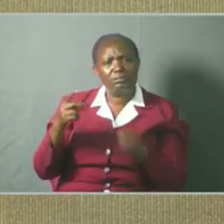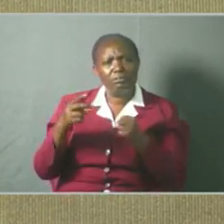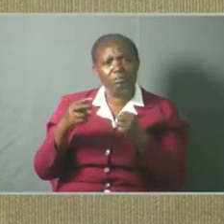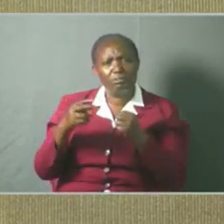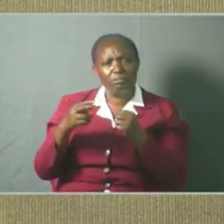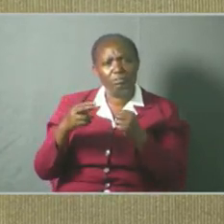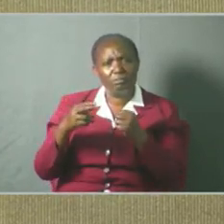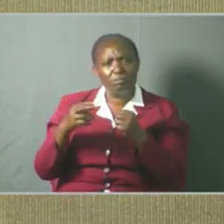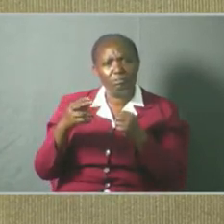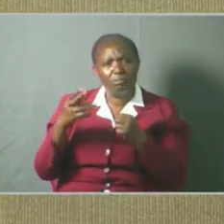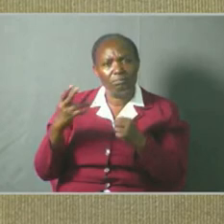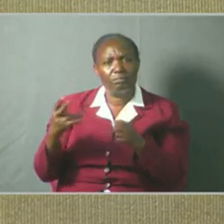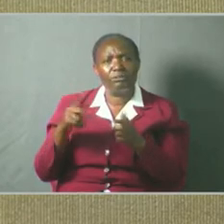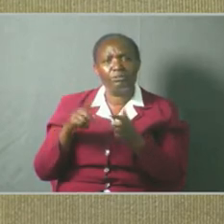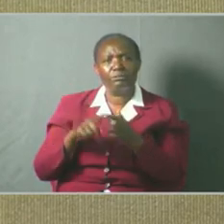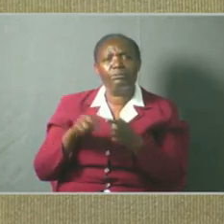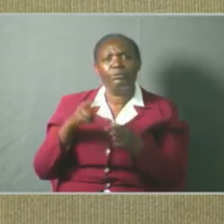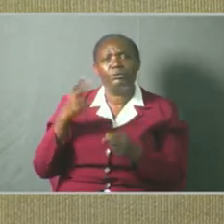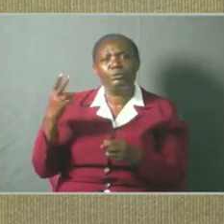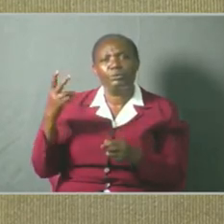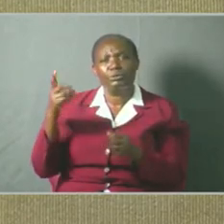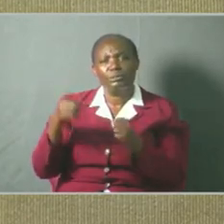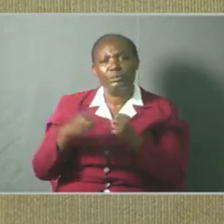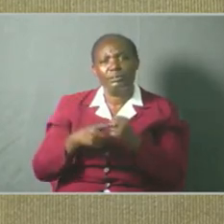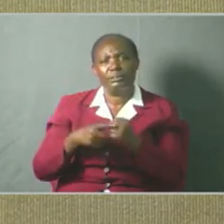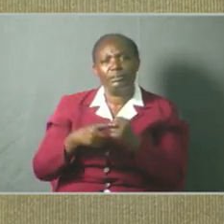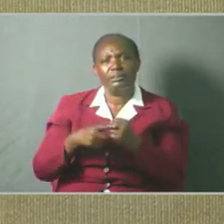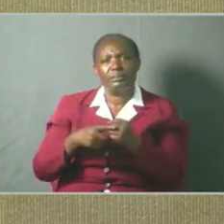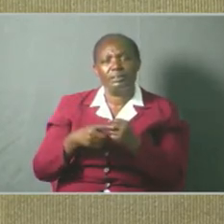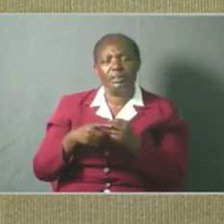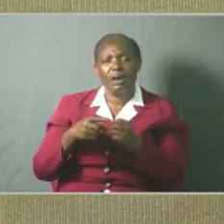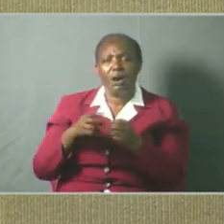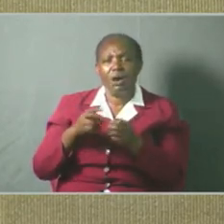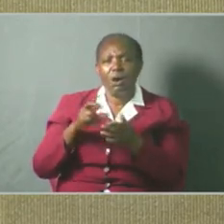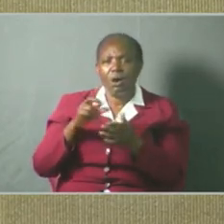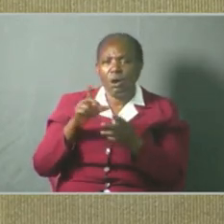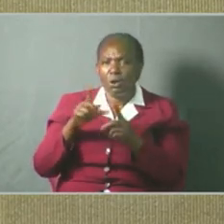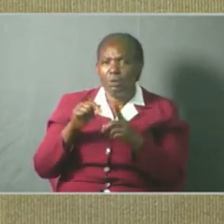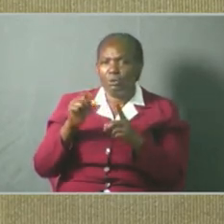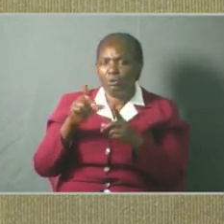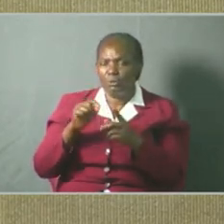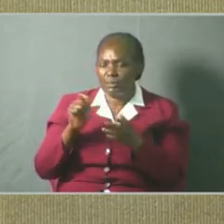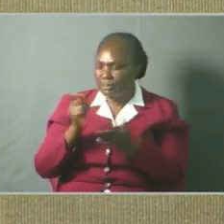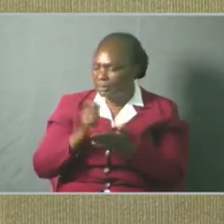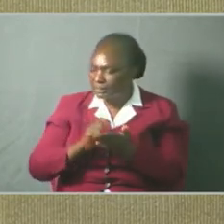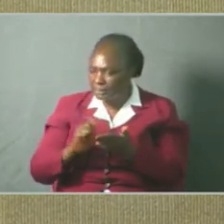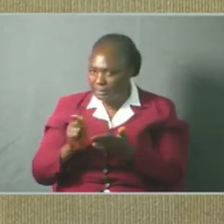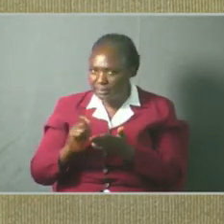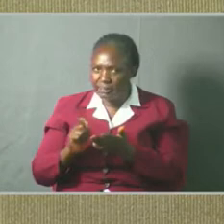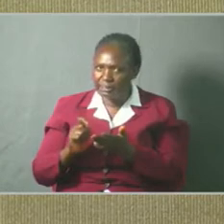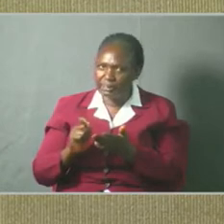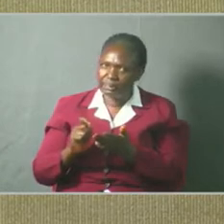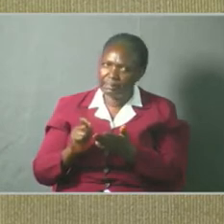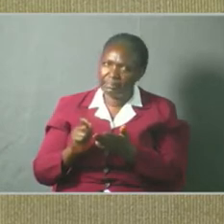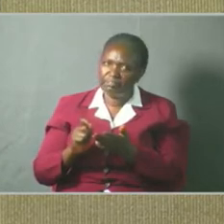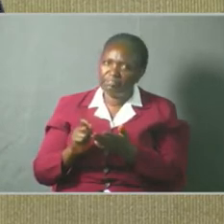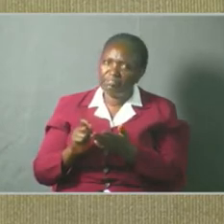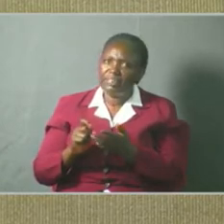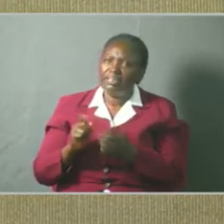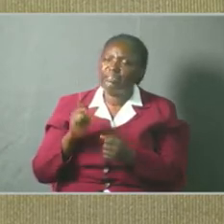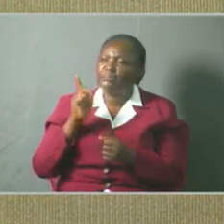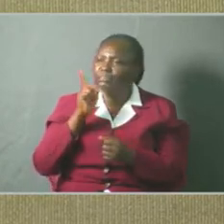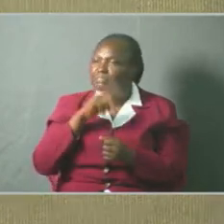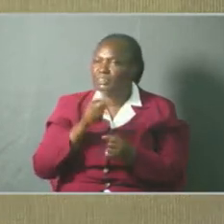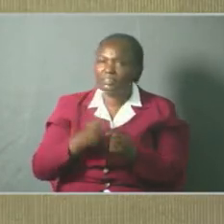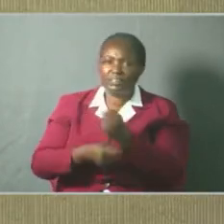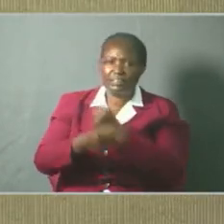verse 24 to 26, the following words are written. And this is as we are coming to the end